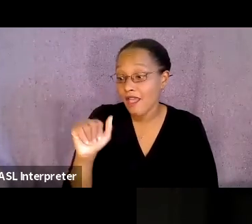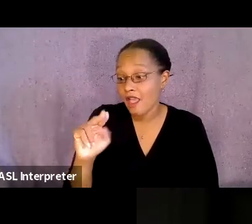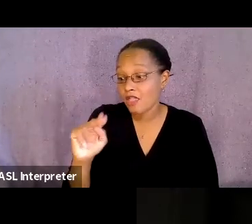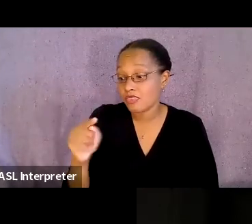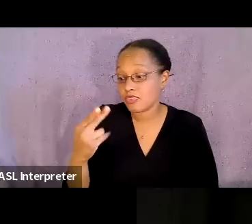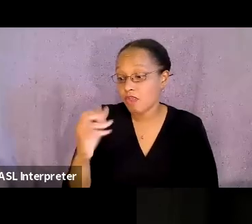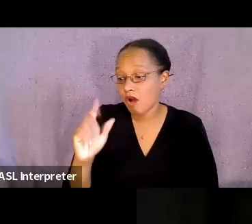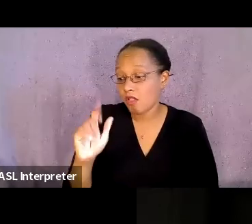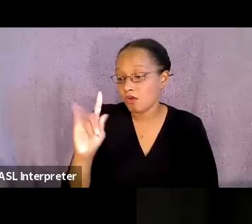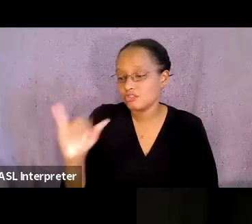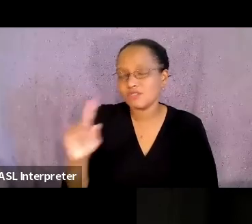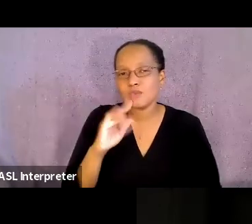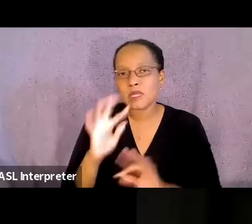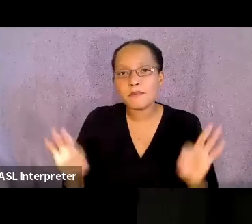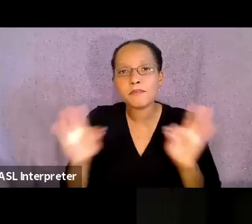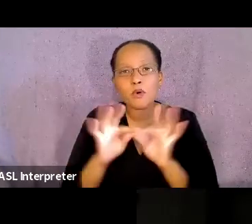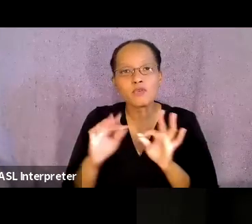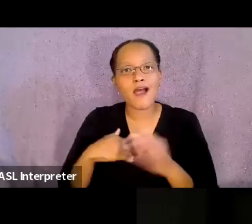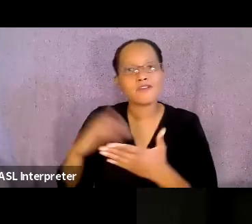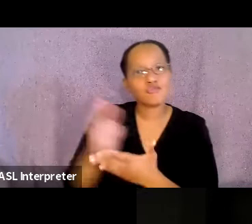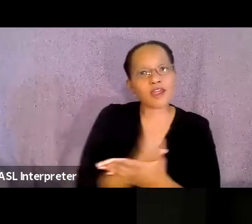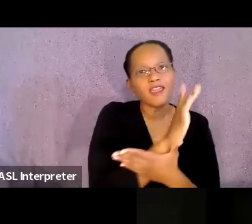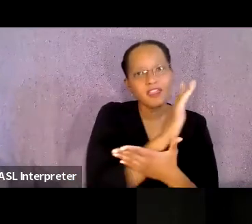have such a spectrum of